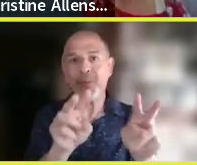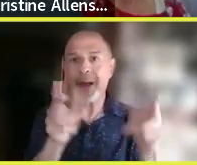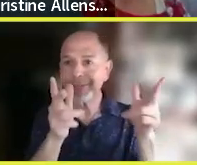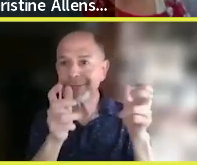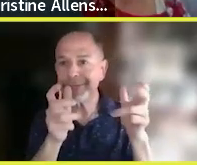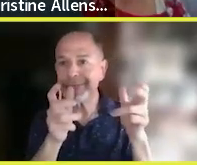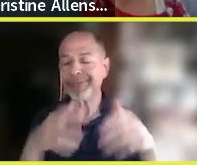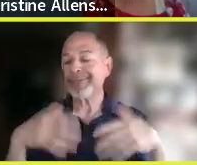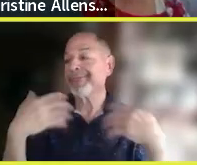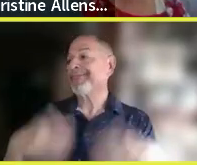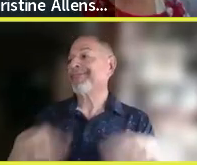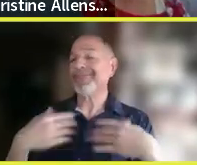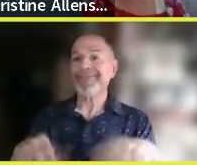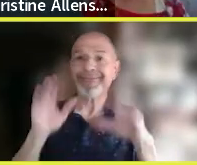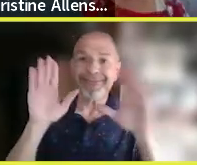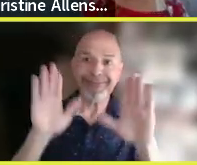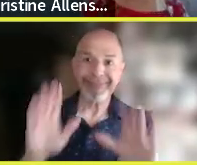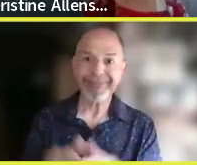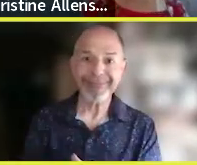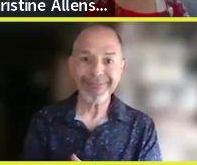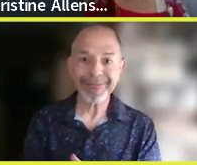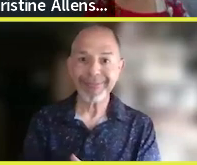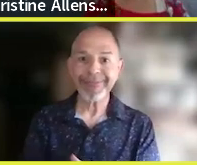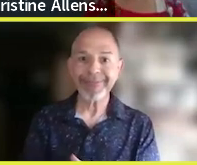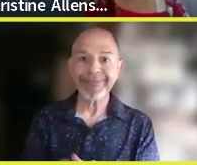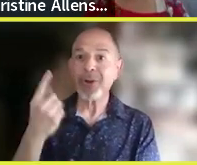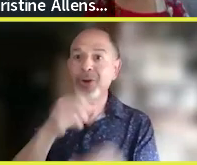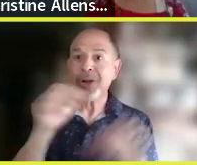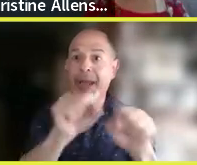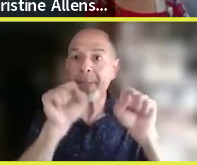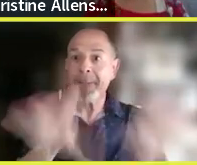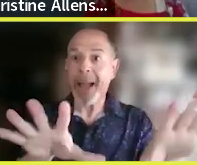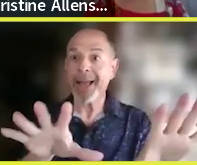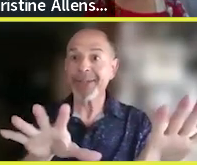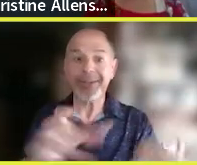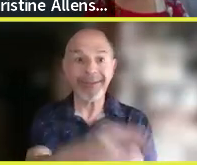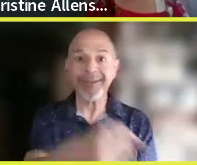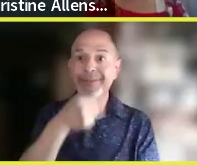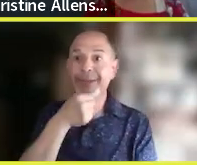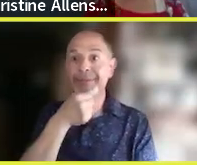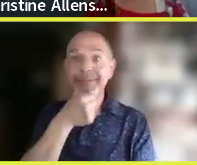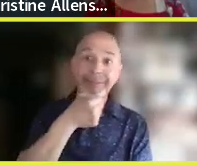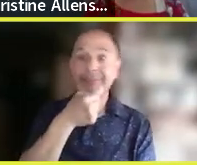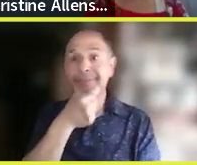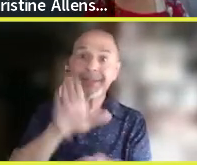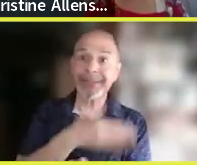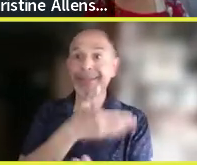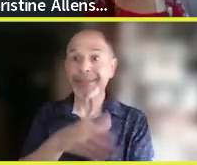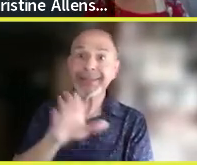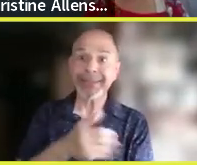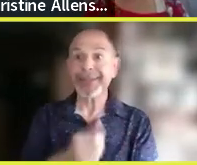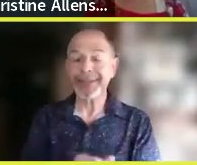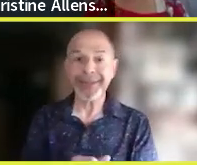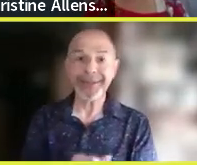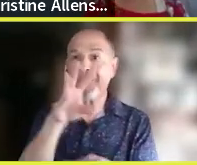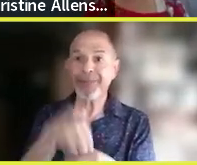not experienced anything like, it was like magic. He got the mic and he just went and started singing along to one of the songs to get